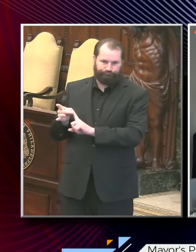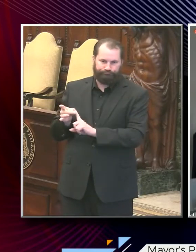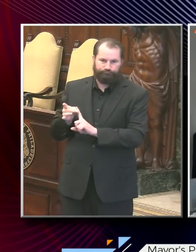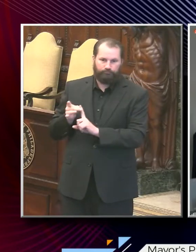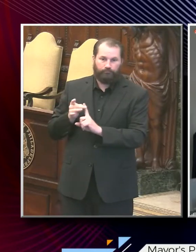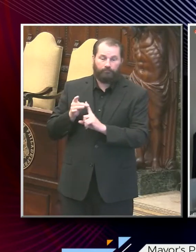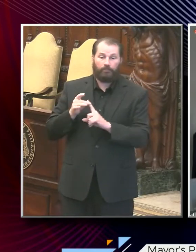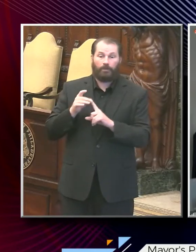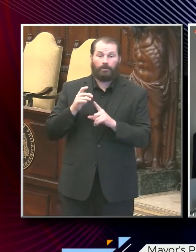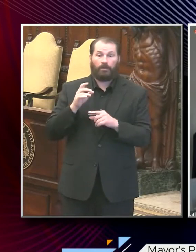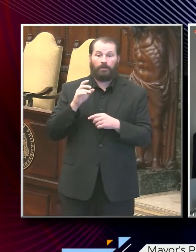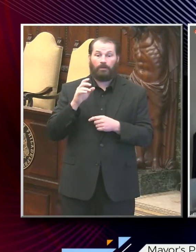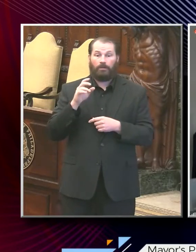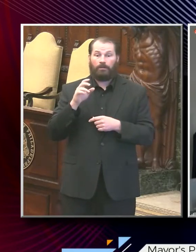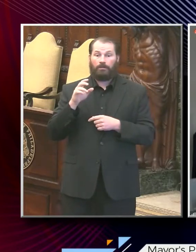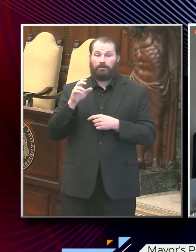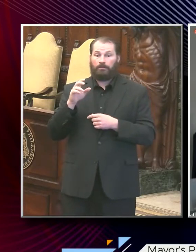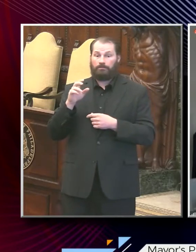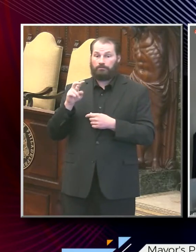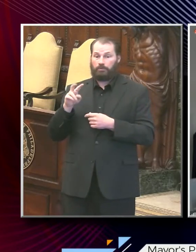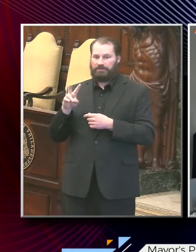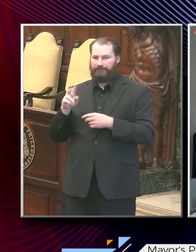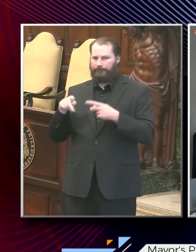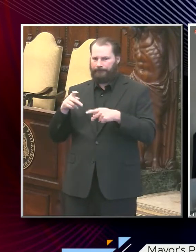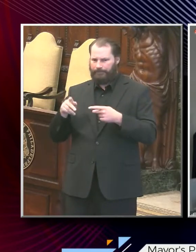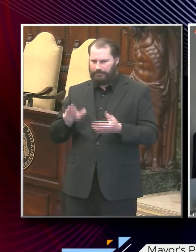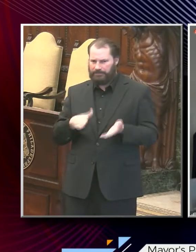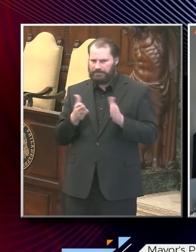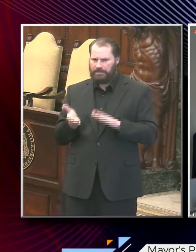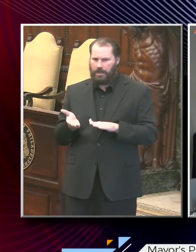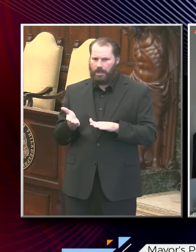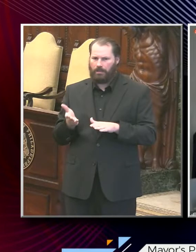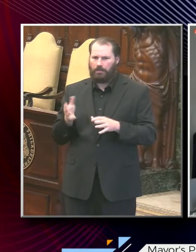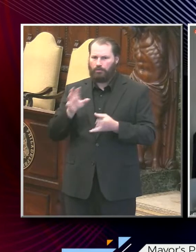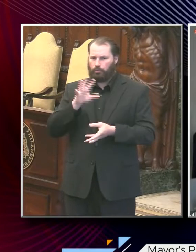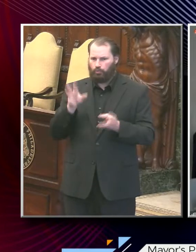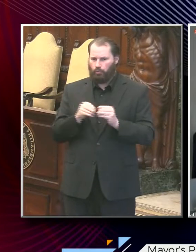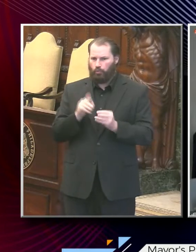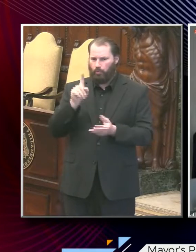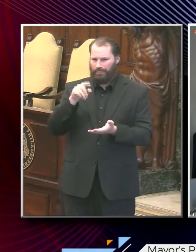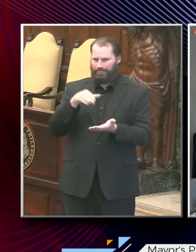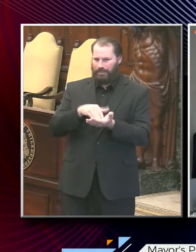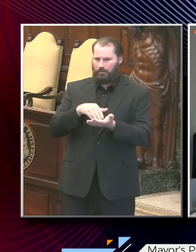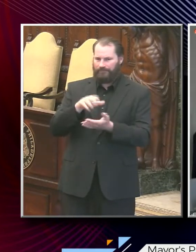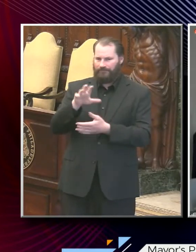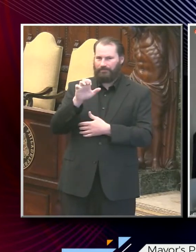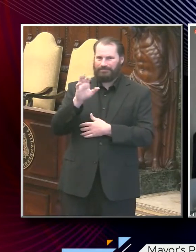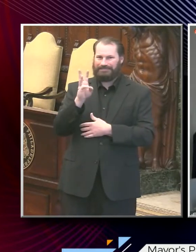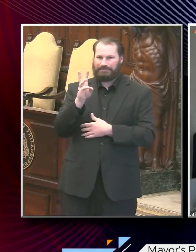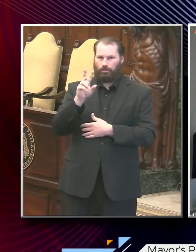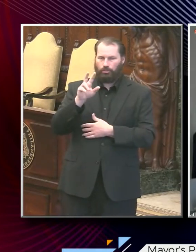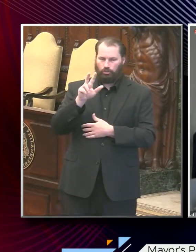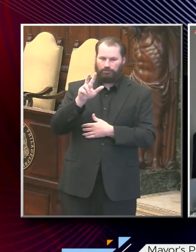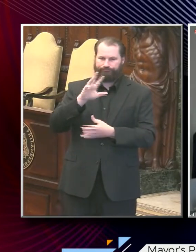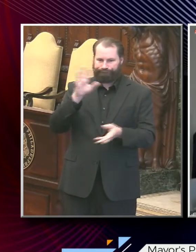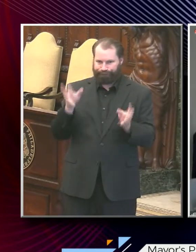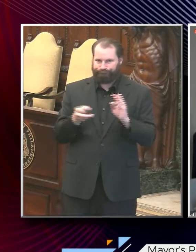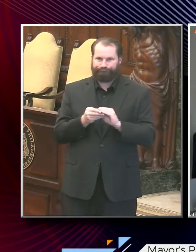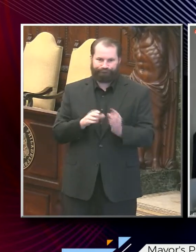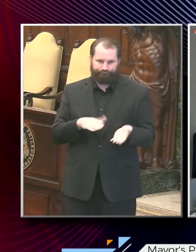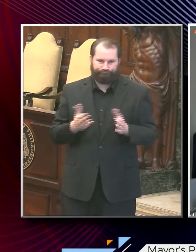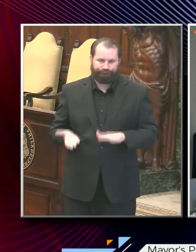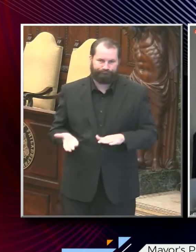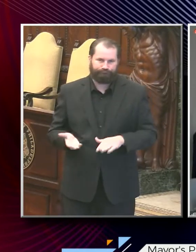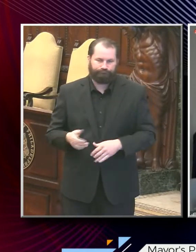people who died from the coronavirus infection, bringing us to a total of 1,563 since the beginning of the epidemic. Now, more important than